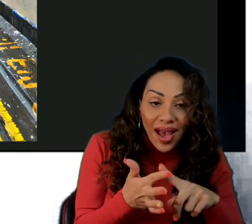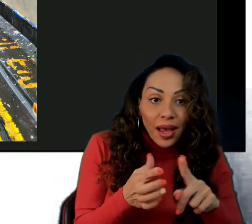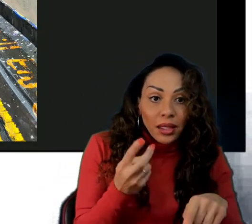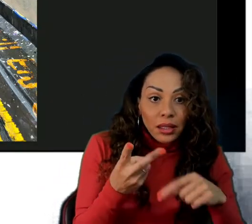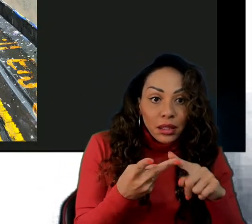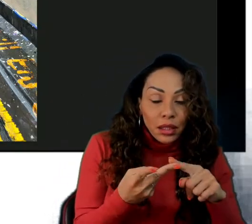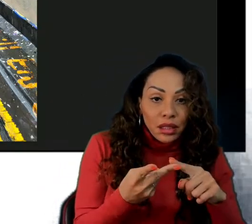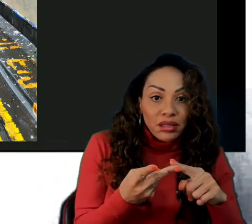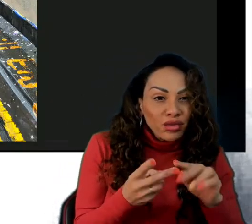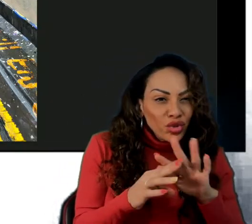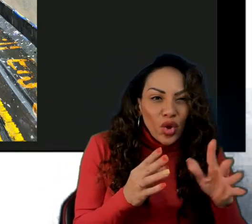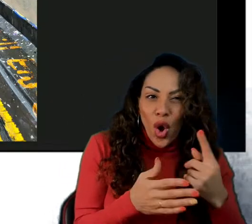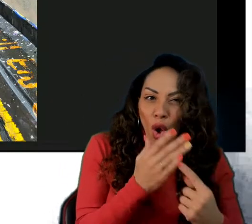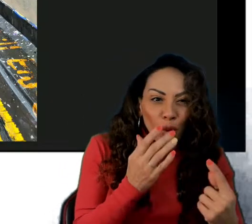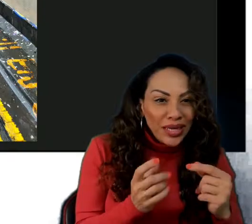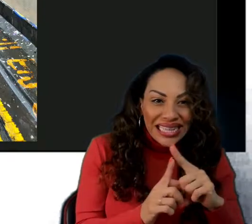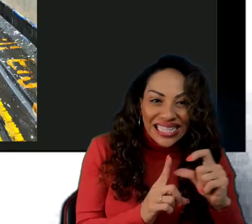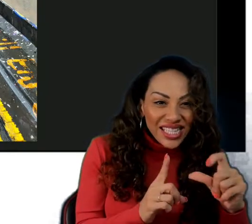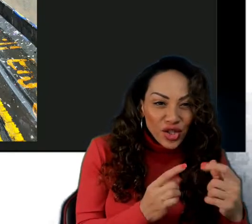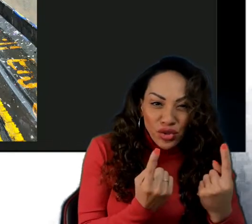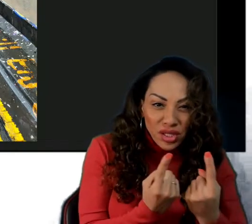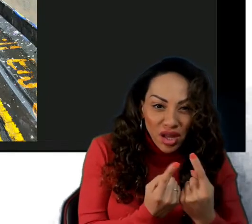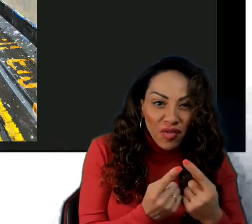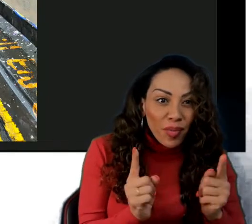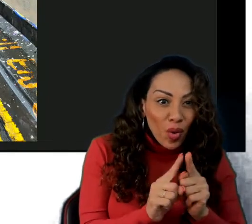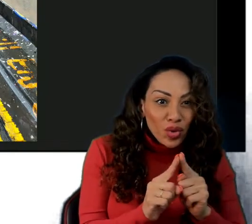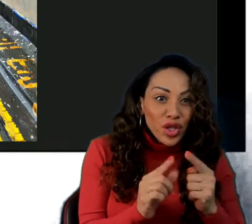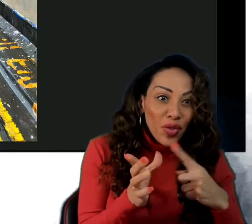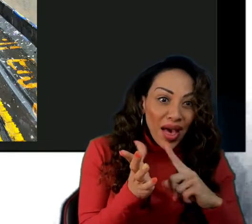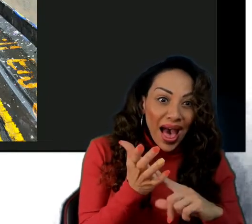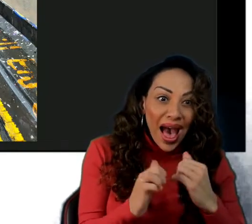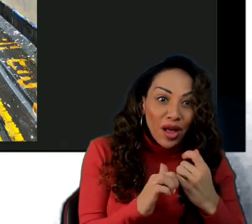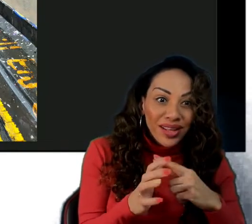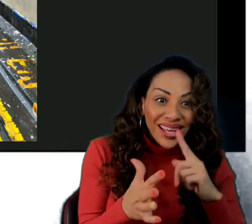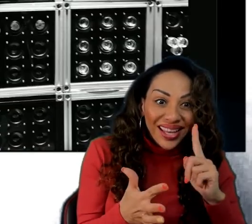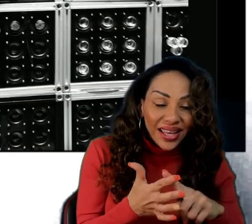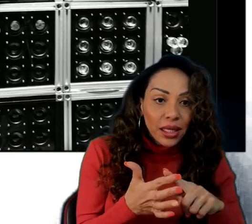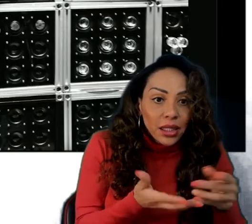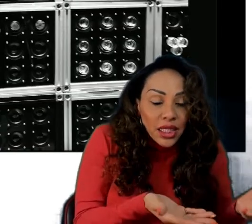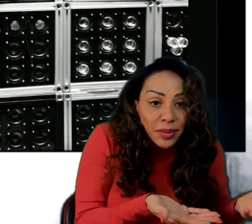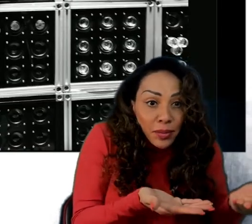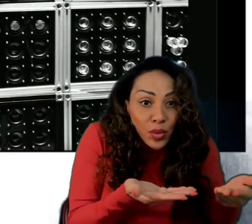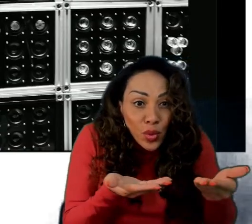it needs to be thoughtfully transported and settled into a new location.